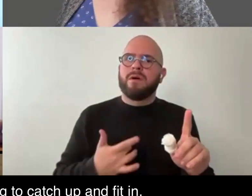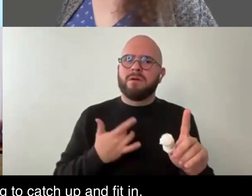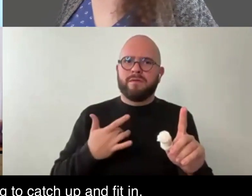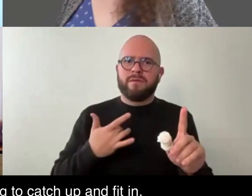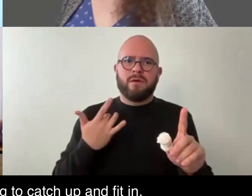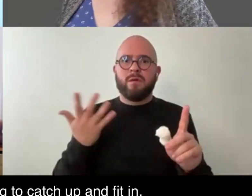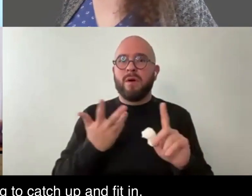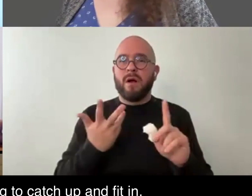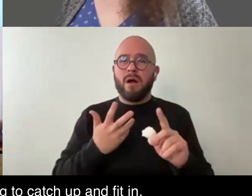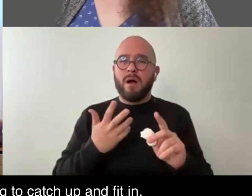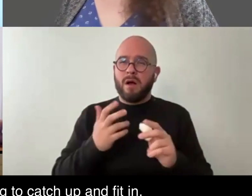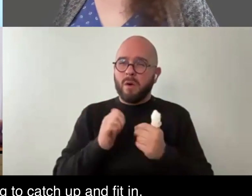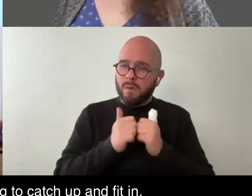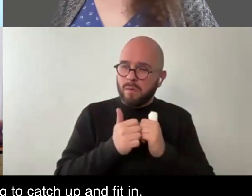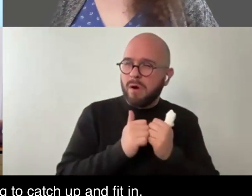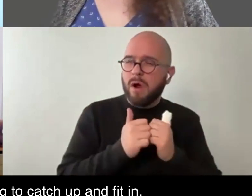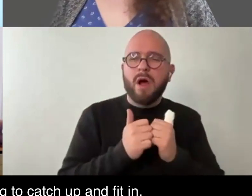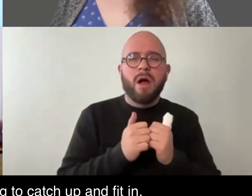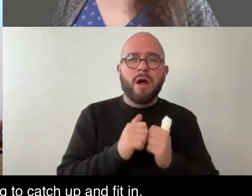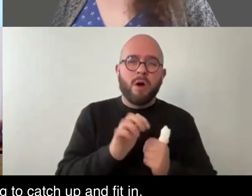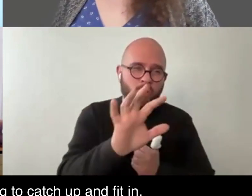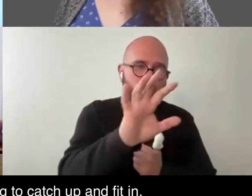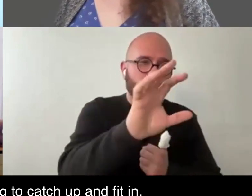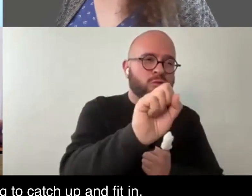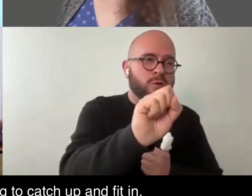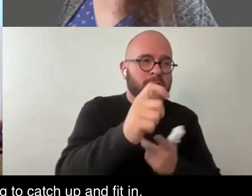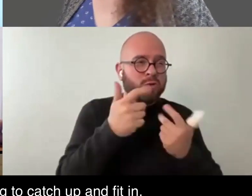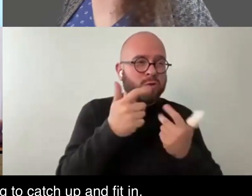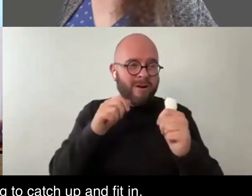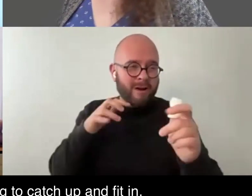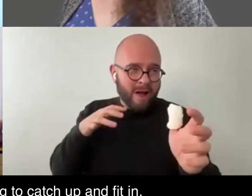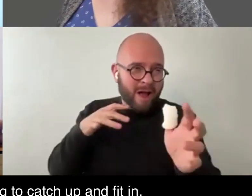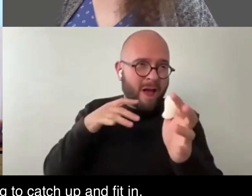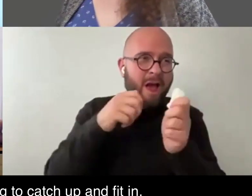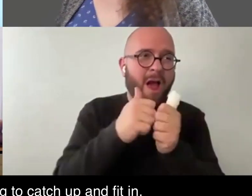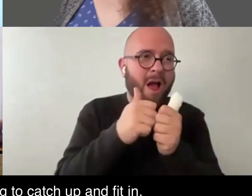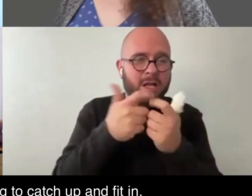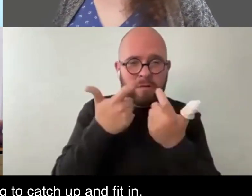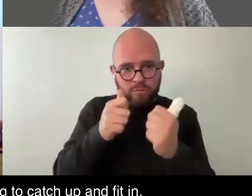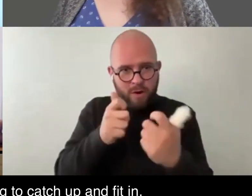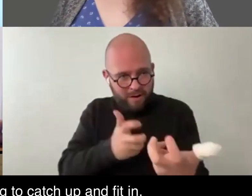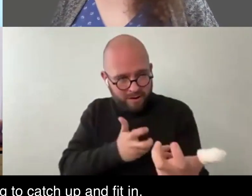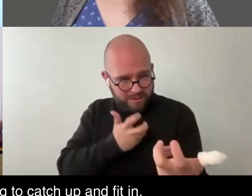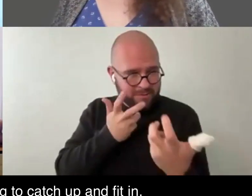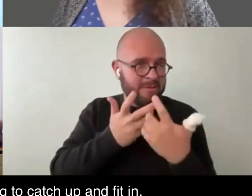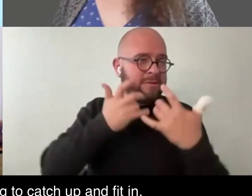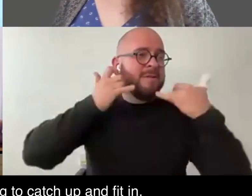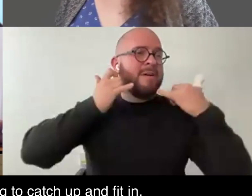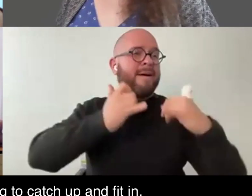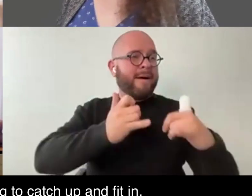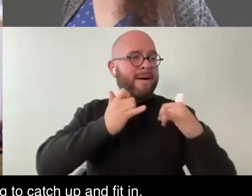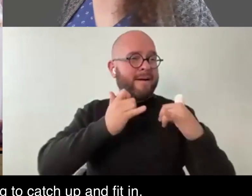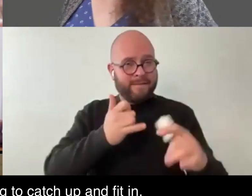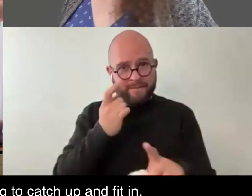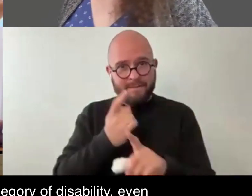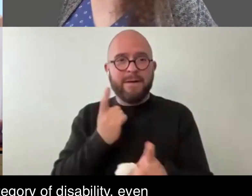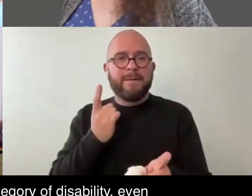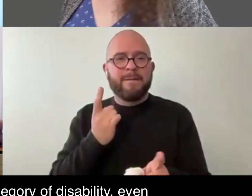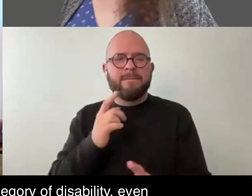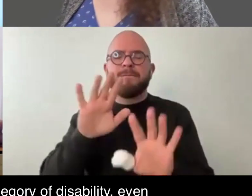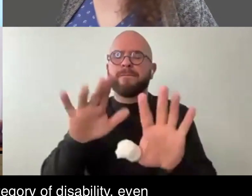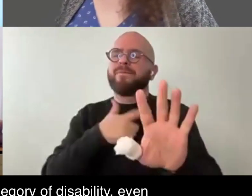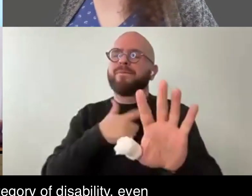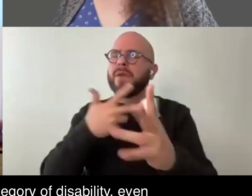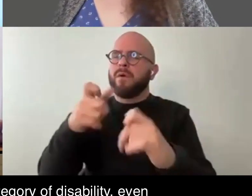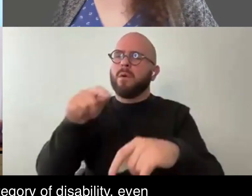reach or flinch, trying to catch up and fit in, right? We all, so I want to go back for a moment to